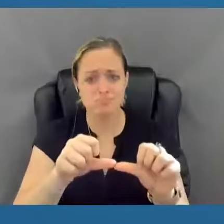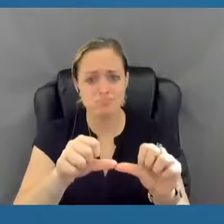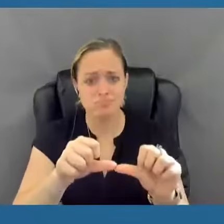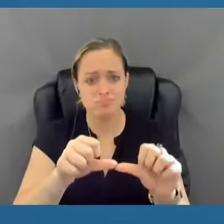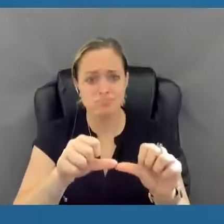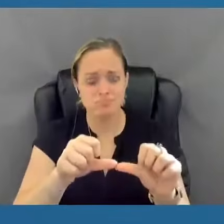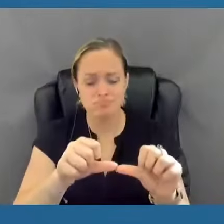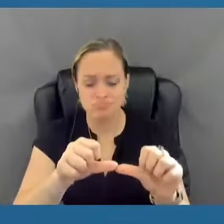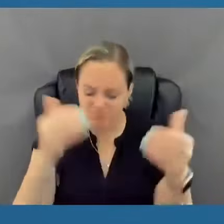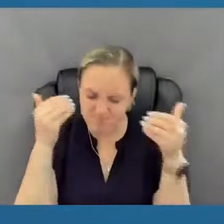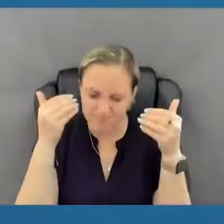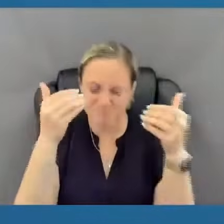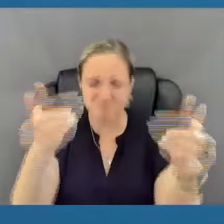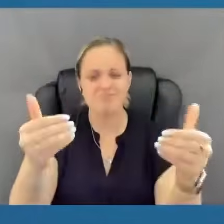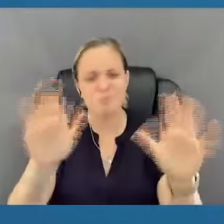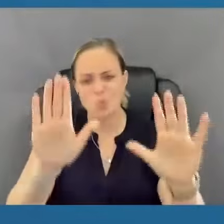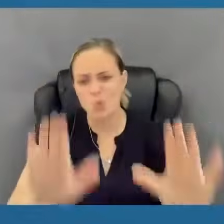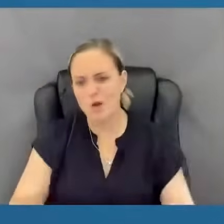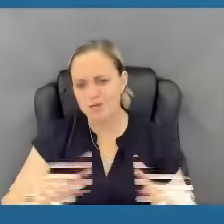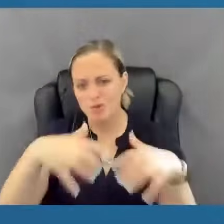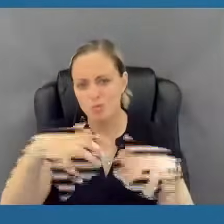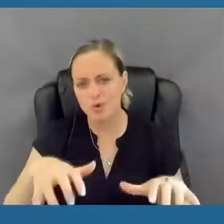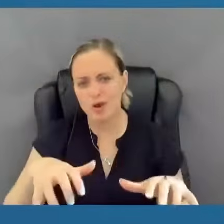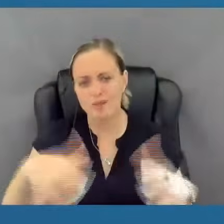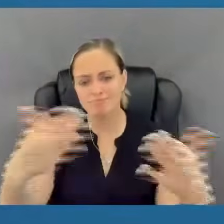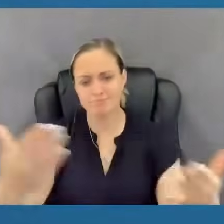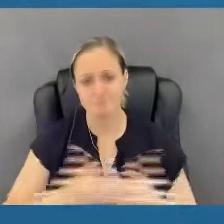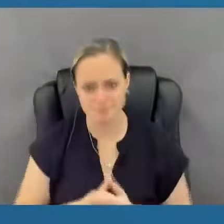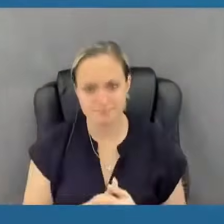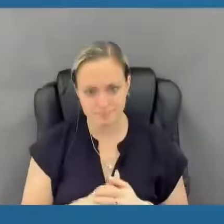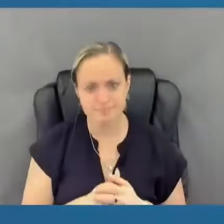Let's kick off this wonderful parade. Hatikva.